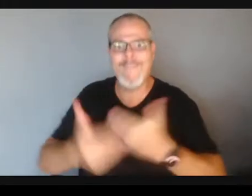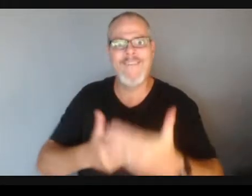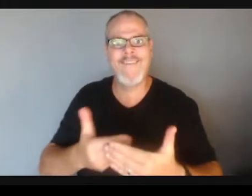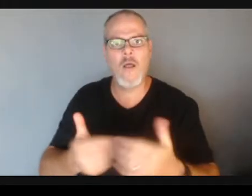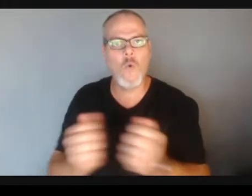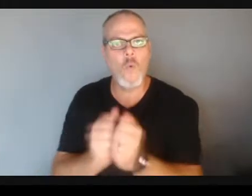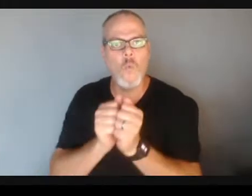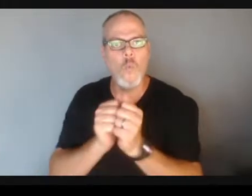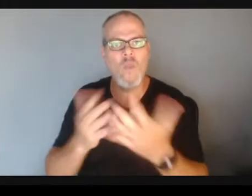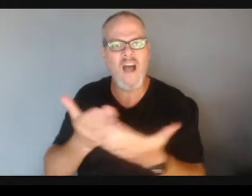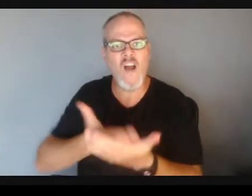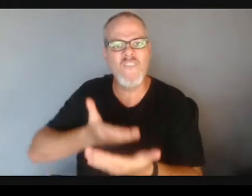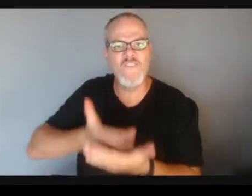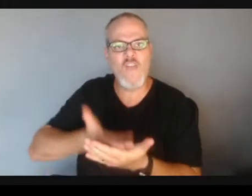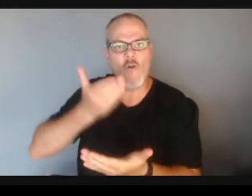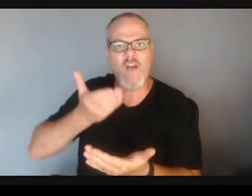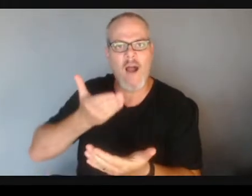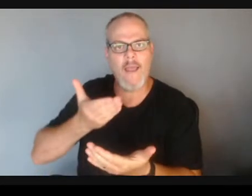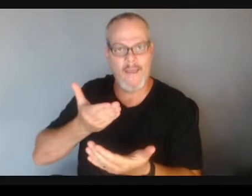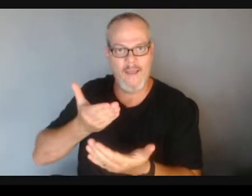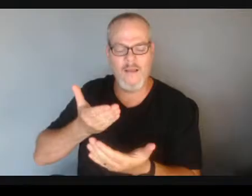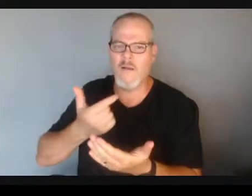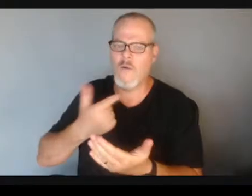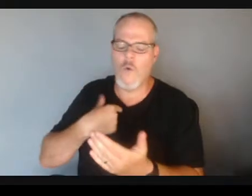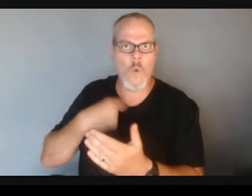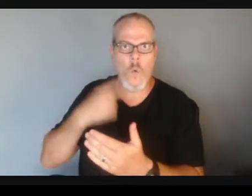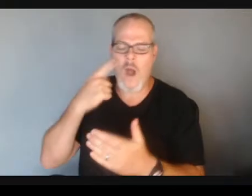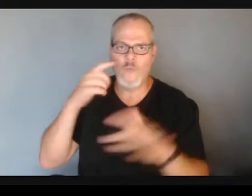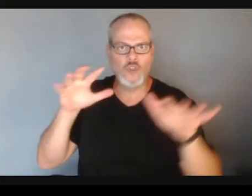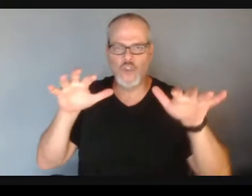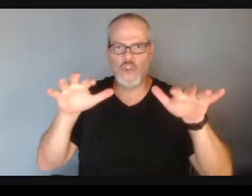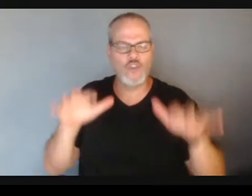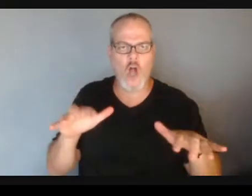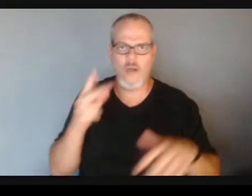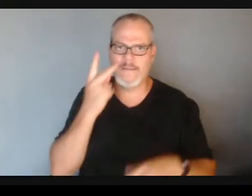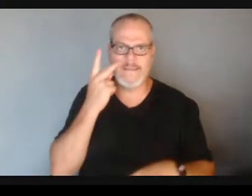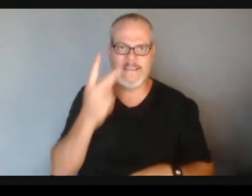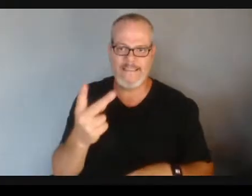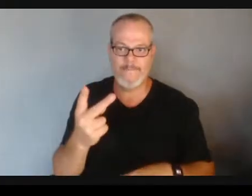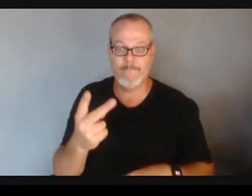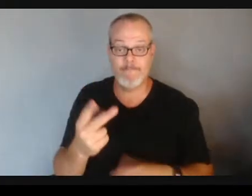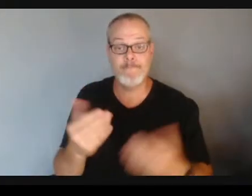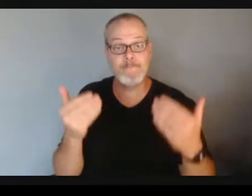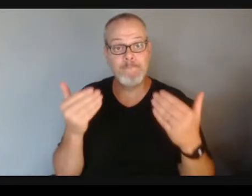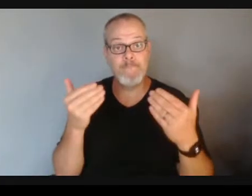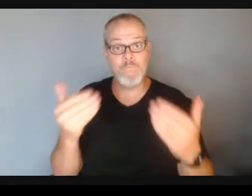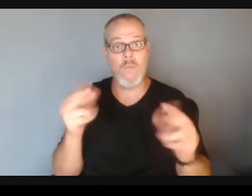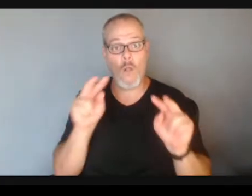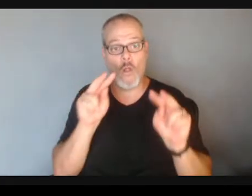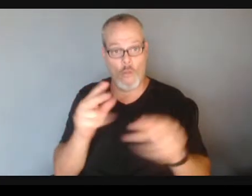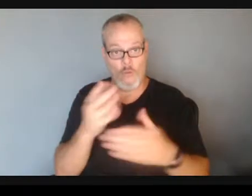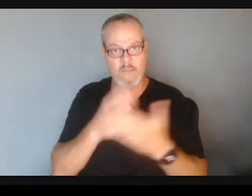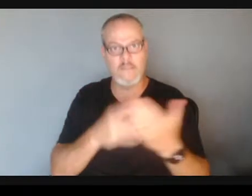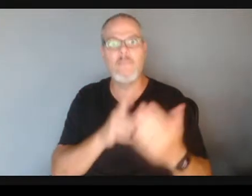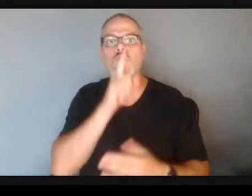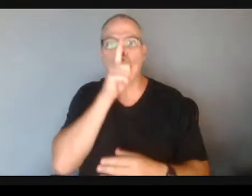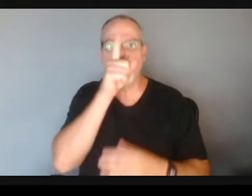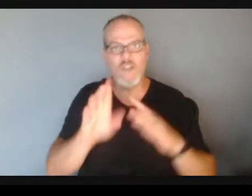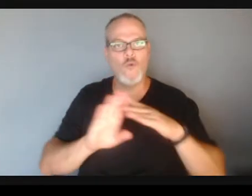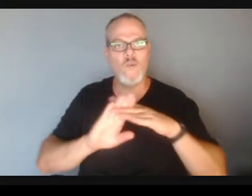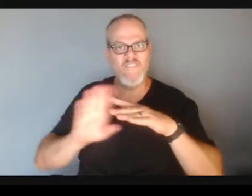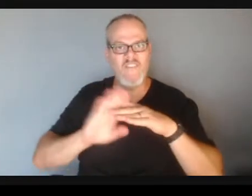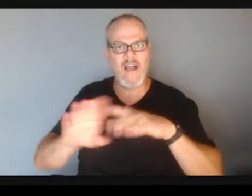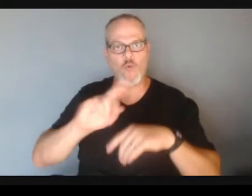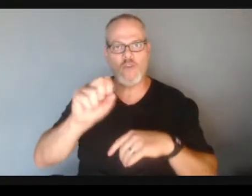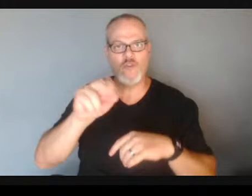verifying, I was shocked to see that. Right. So let's look at some real evacuation zones,